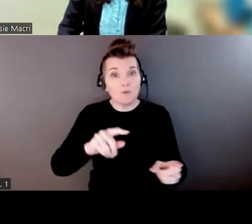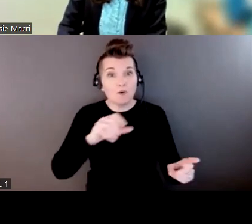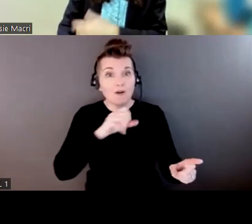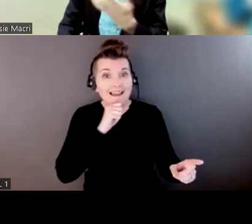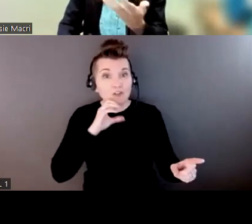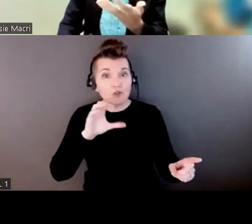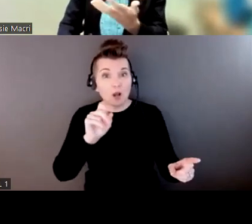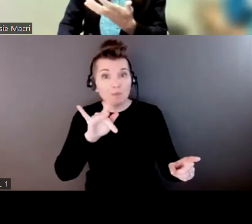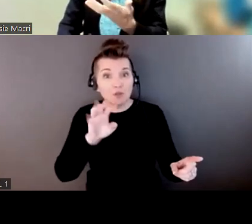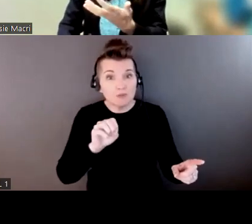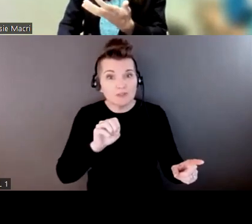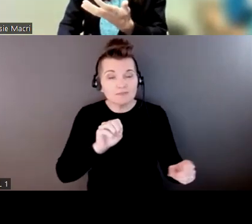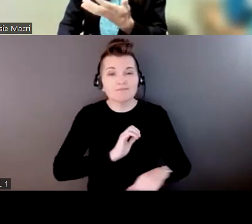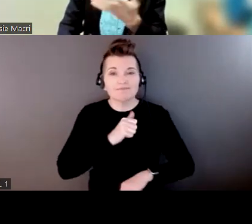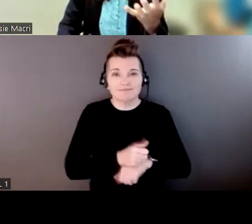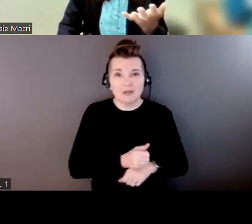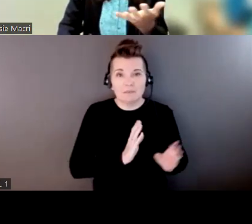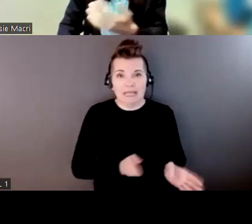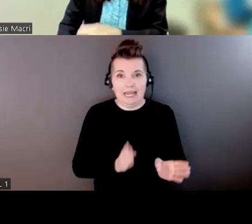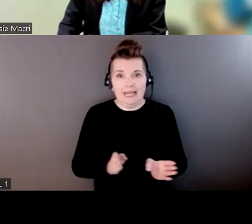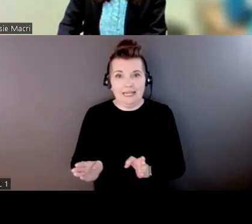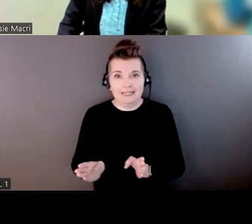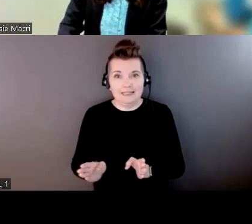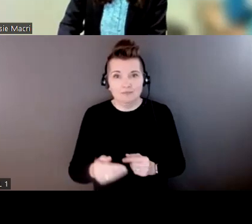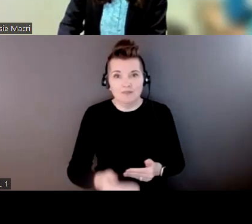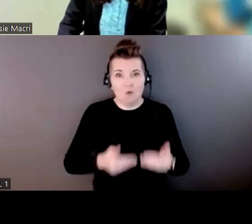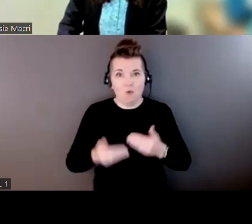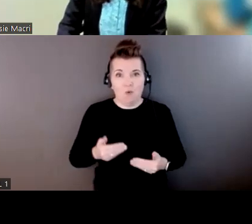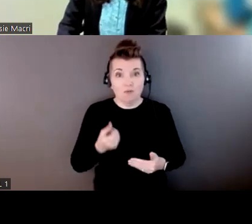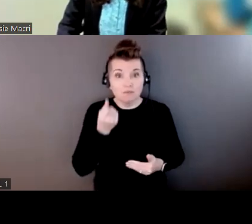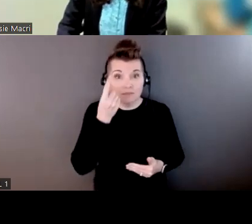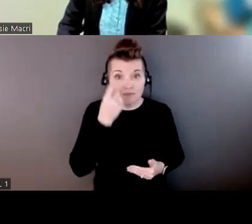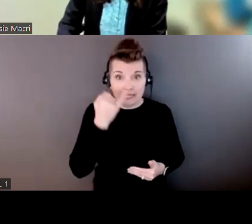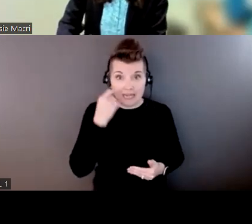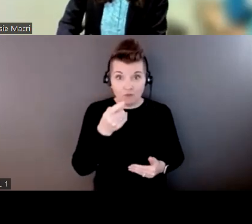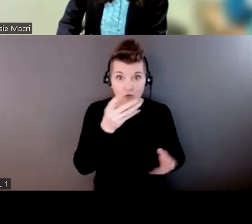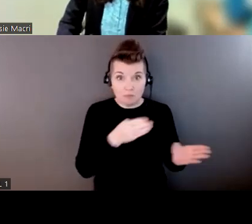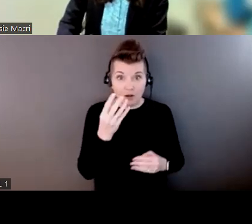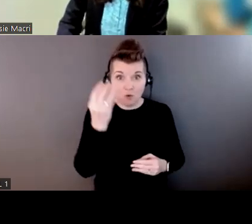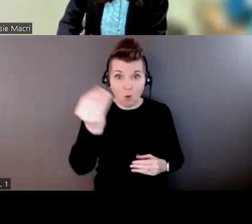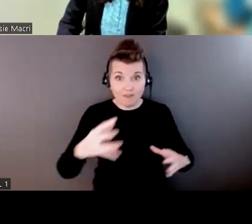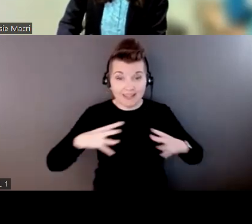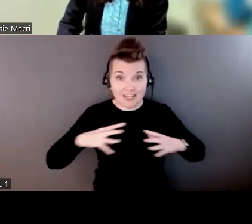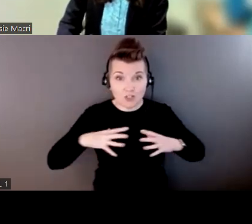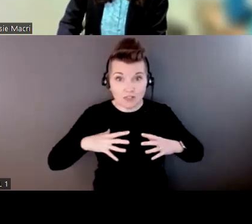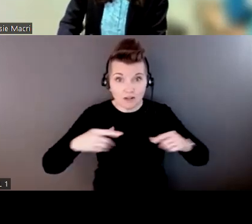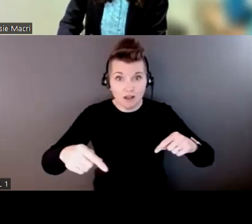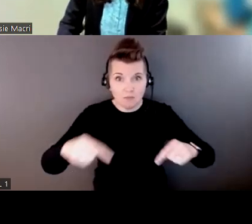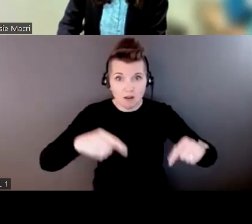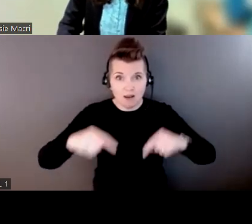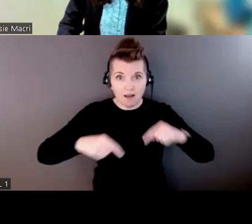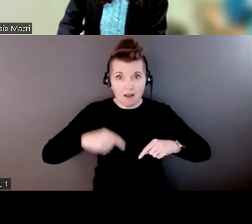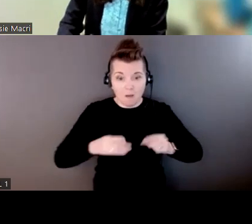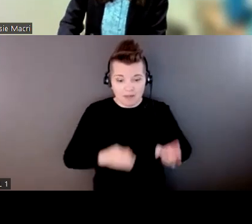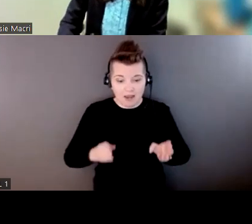life events. We pretty much plan for everything, even our vacations, right? We do